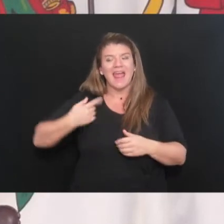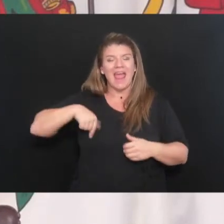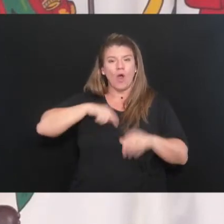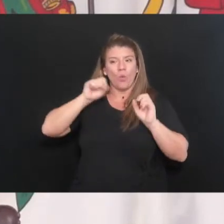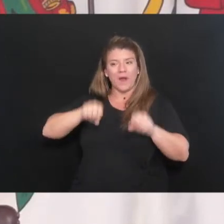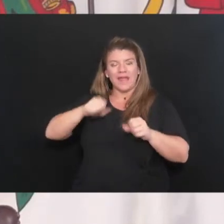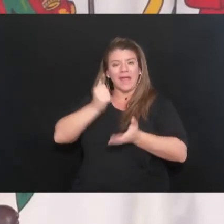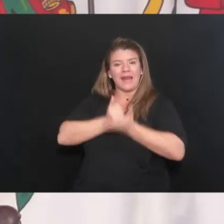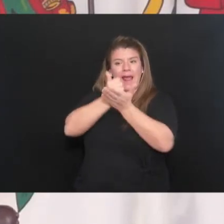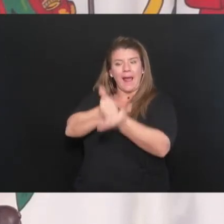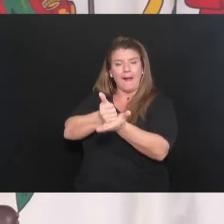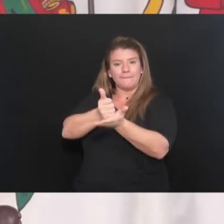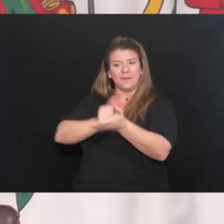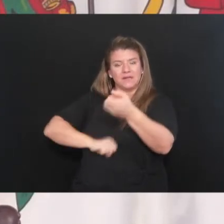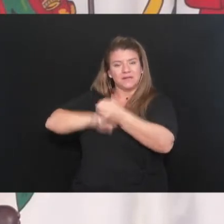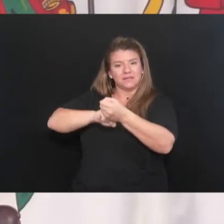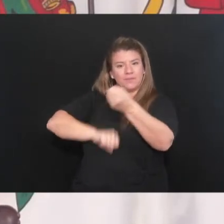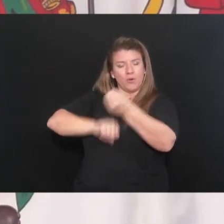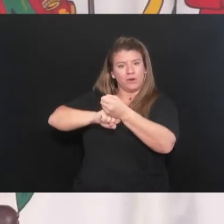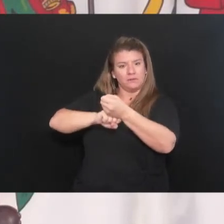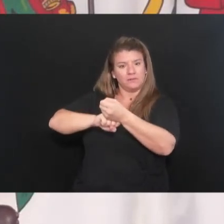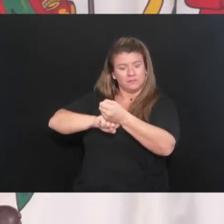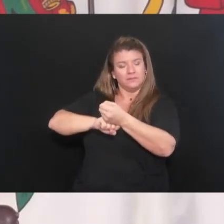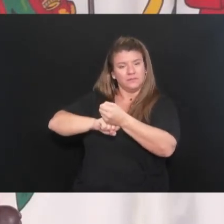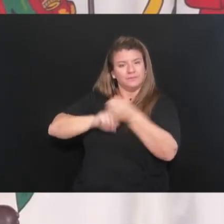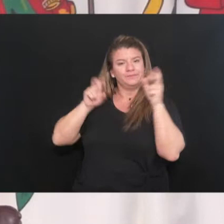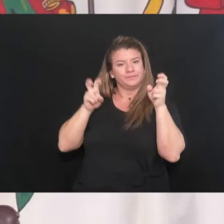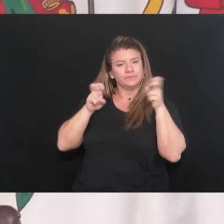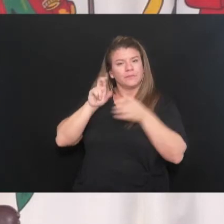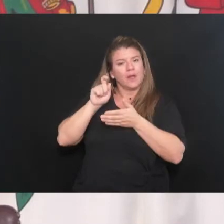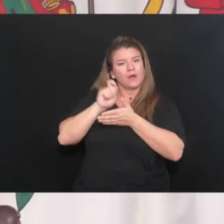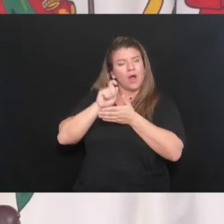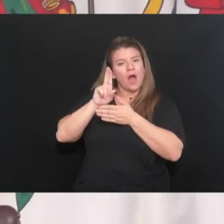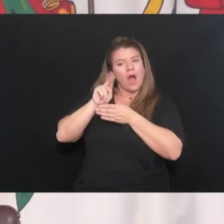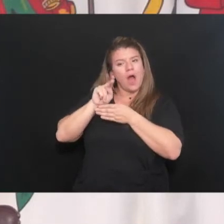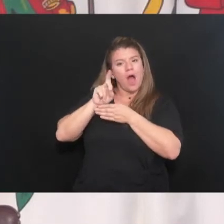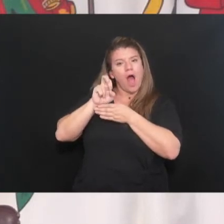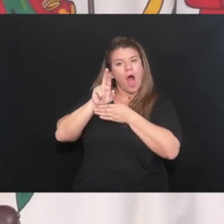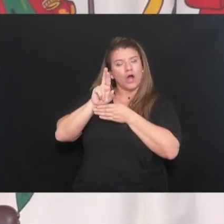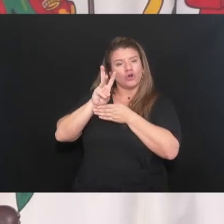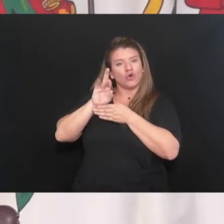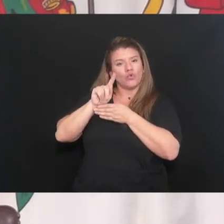underwrite. Basically, that's just it. Underwrite expenses that